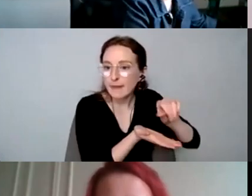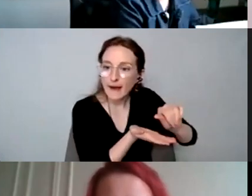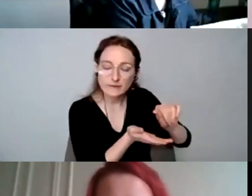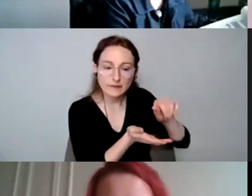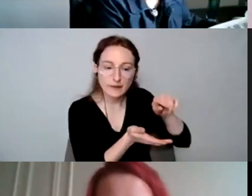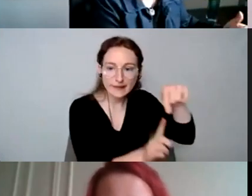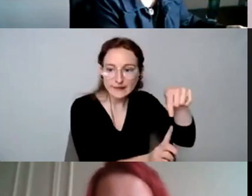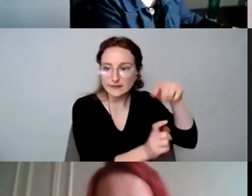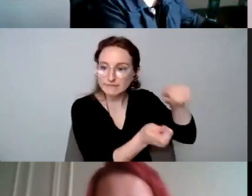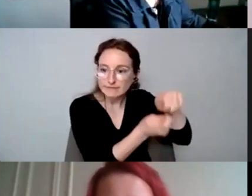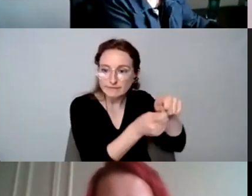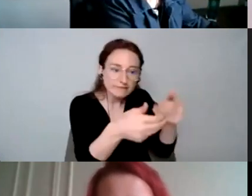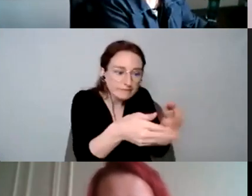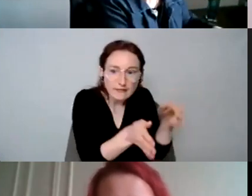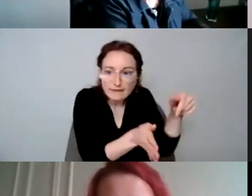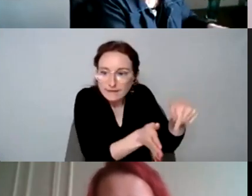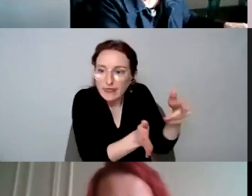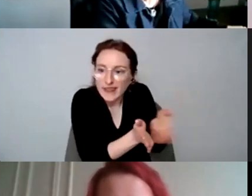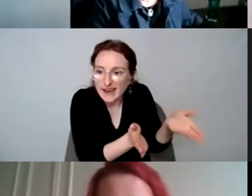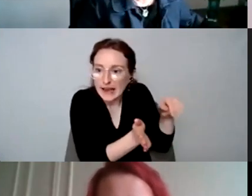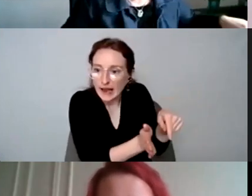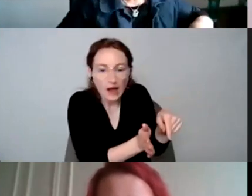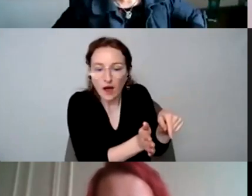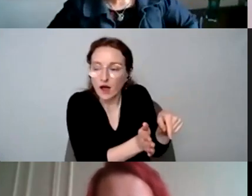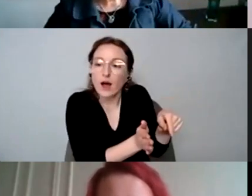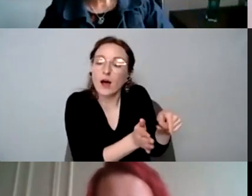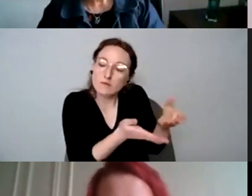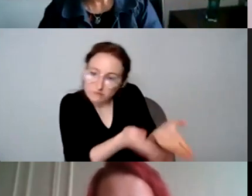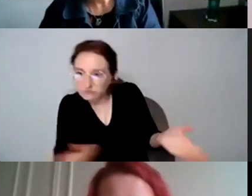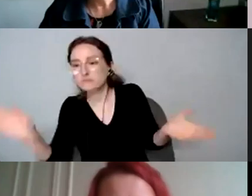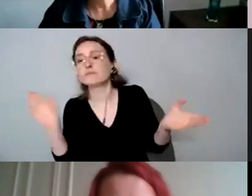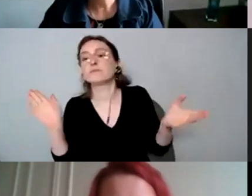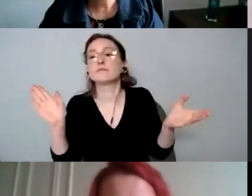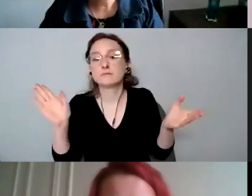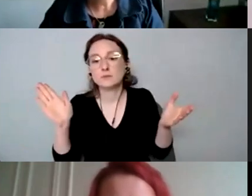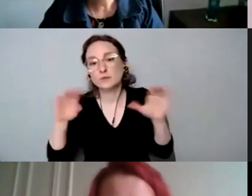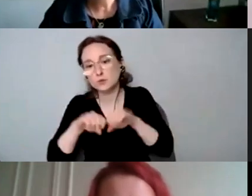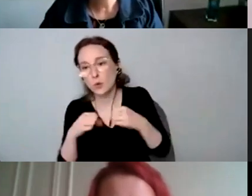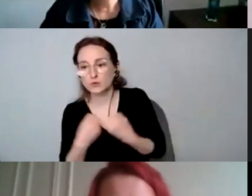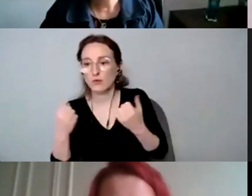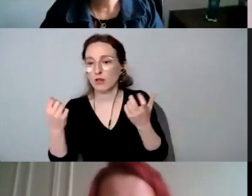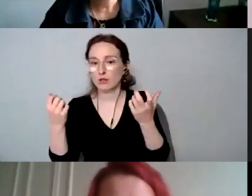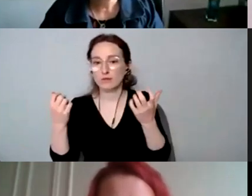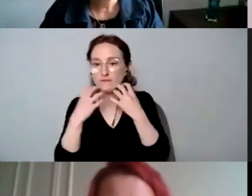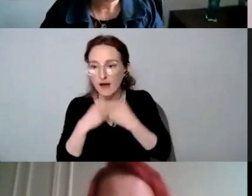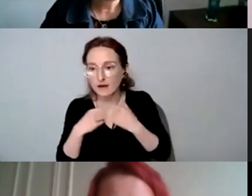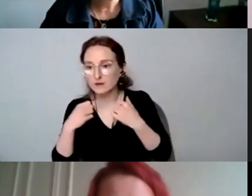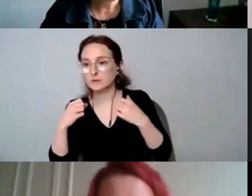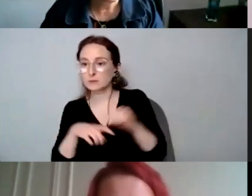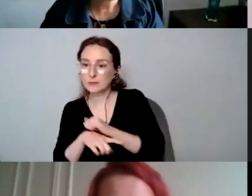and how do we actually institute it at the level of social values, of social practices,